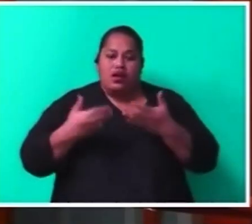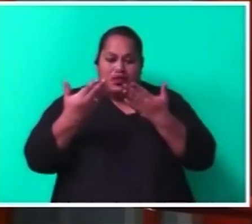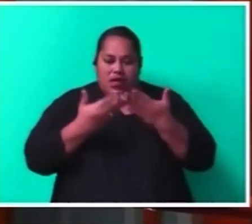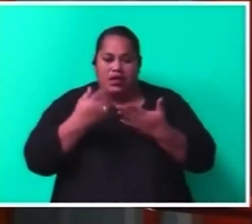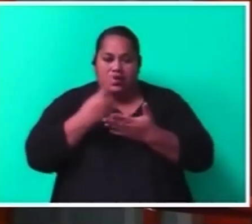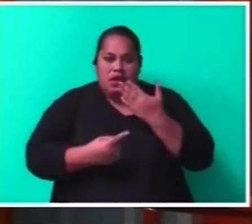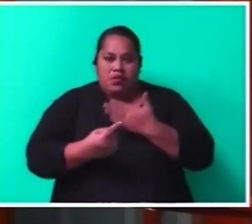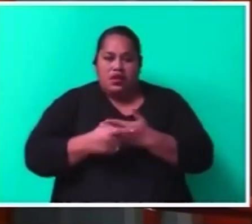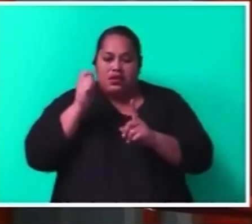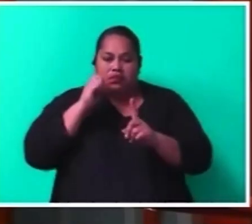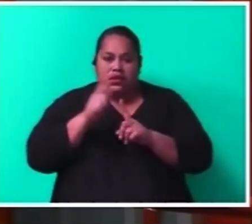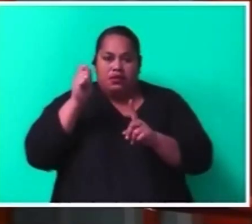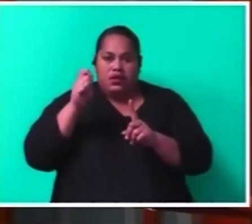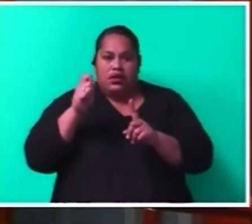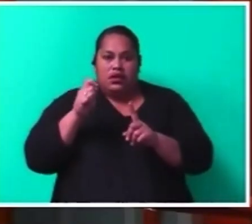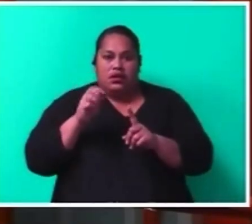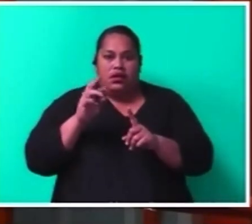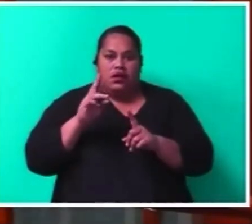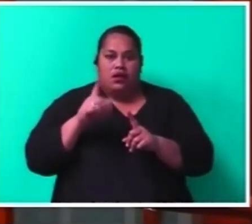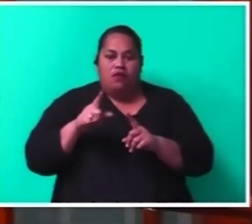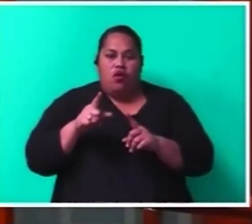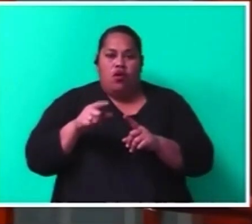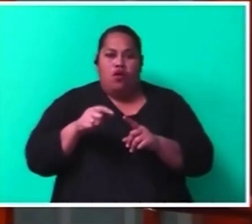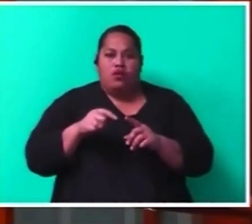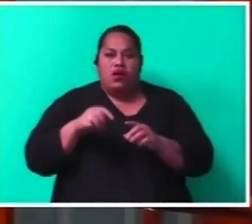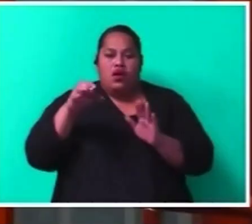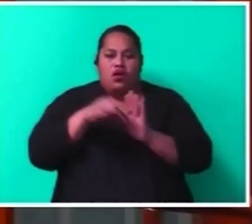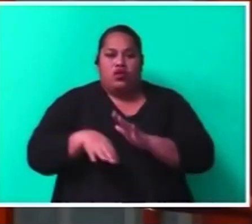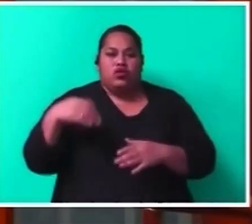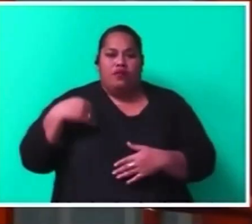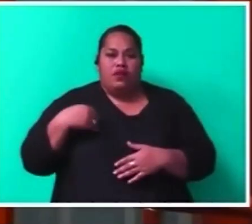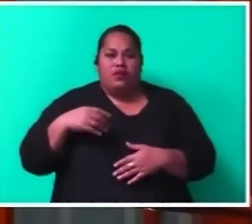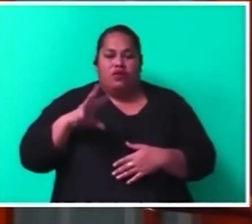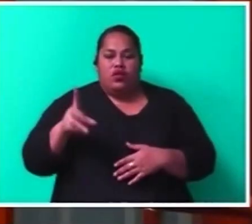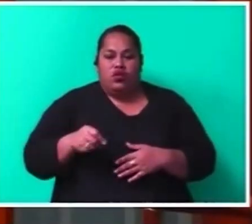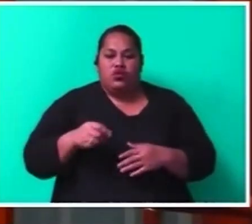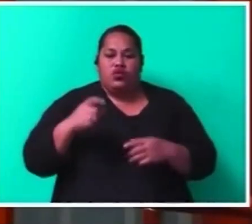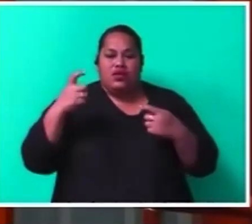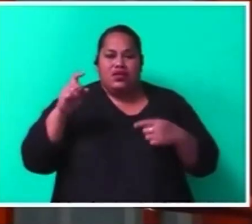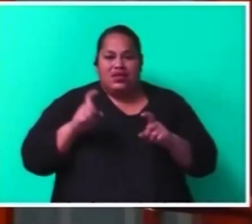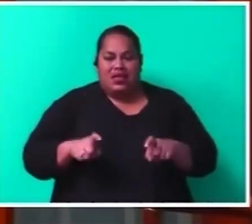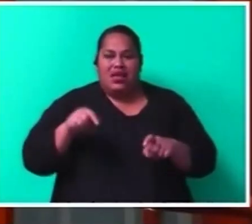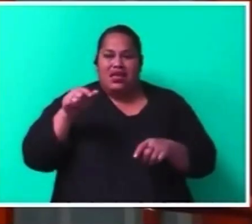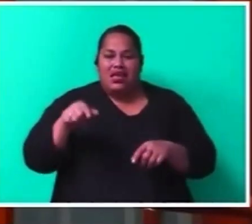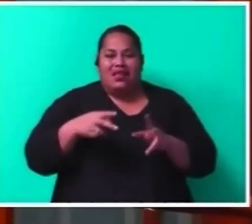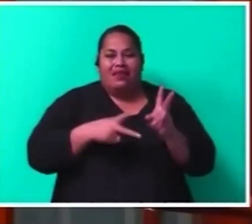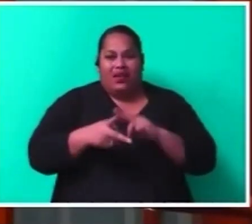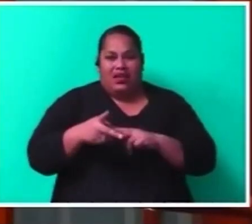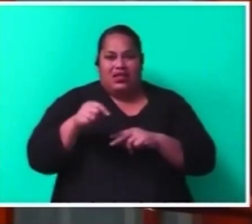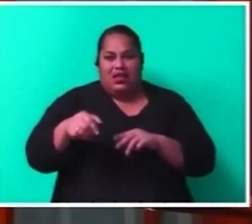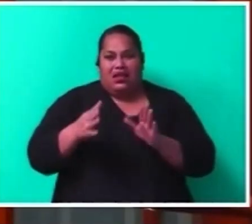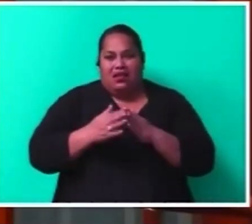undertaken specifically to measure cost of living index for rural and urban communities.